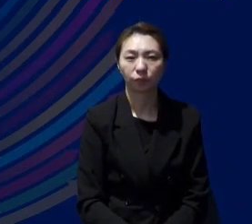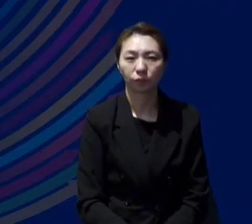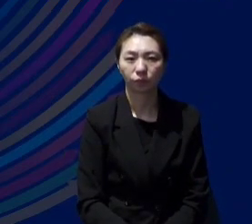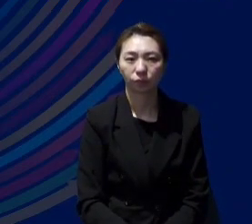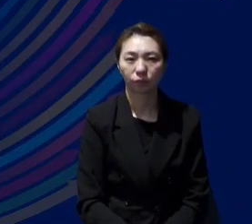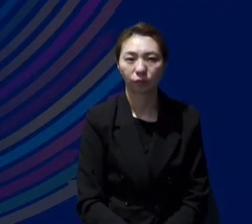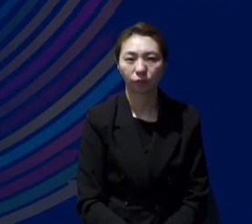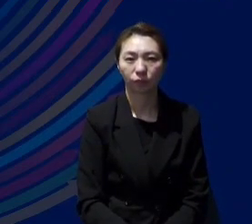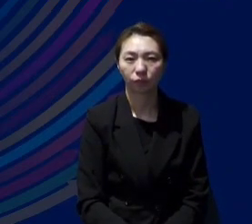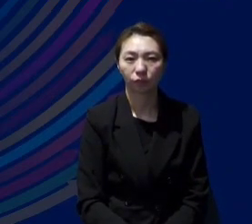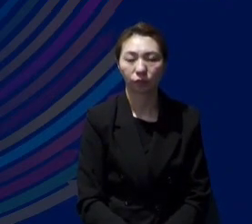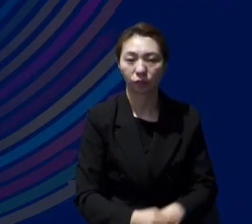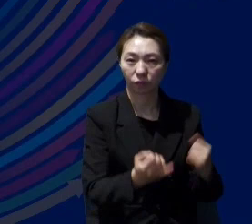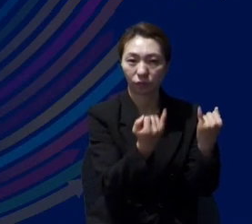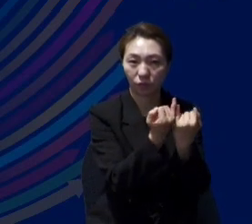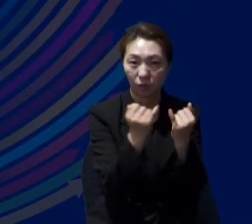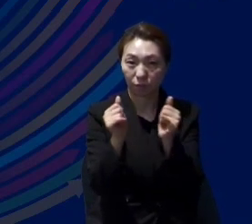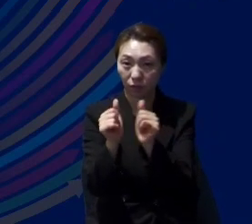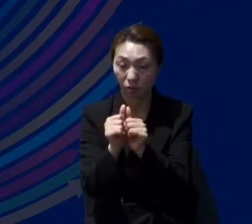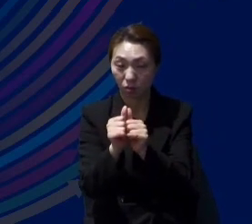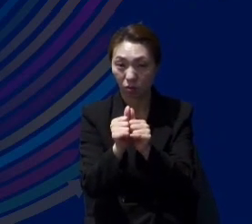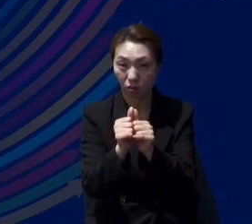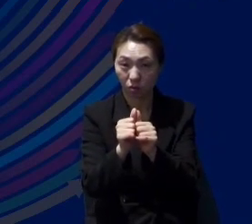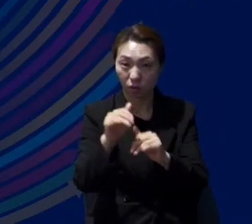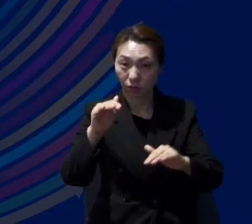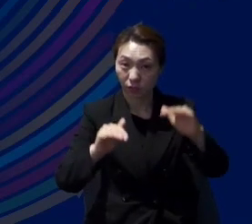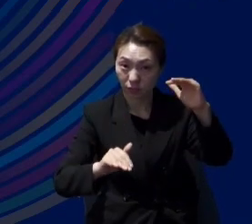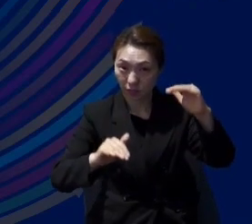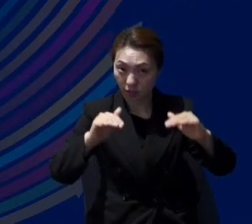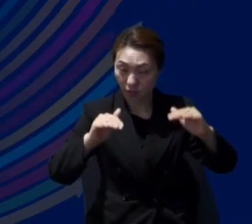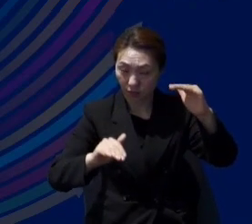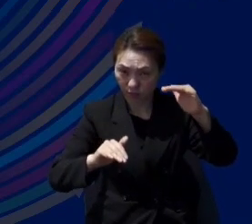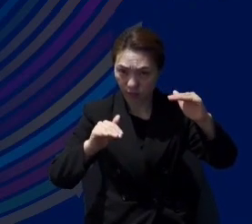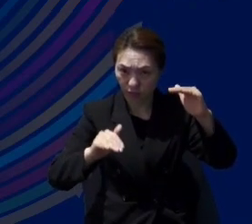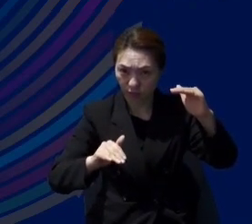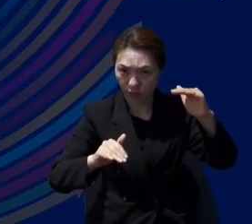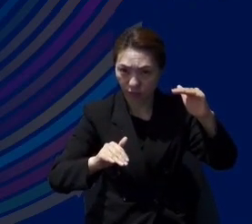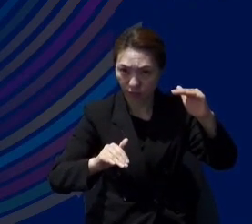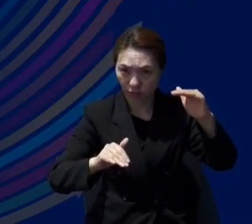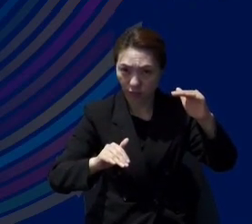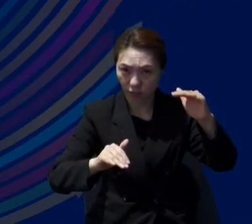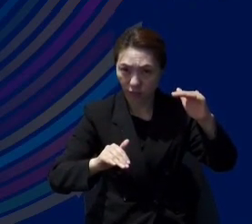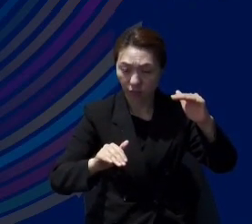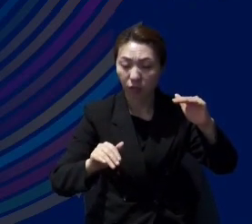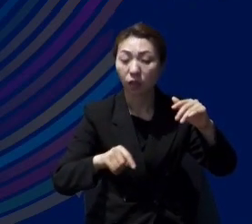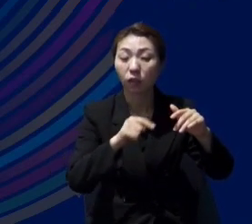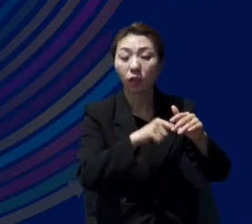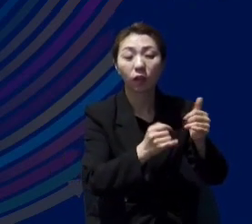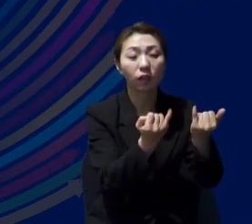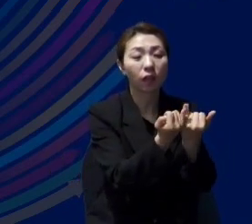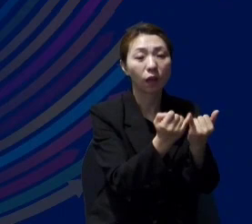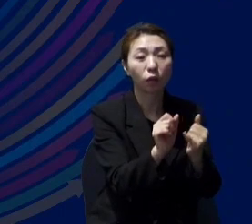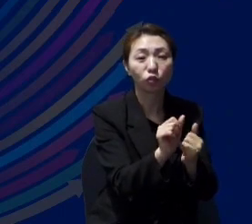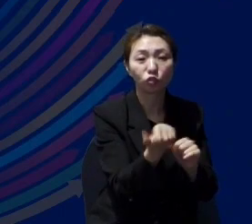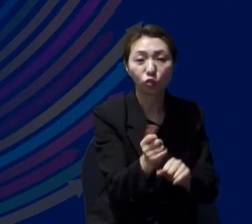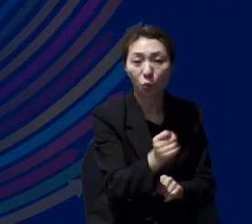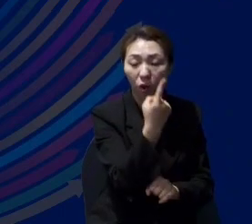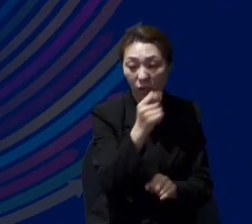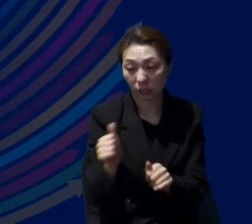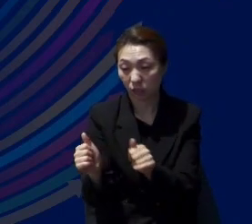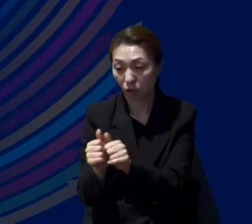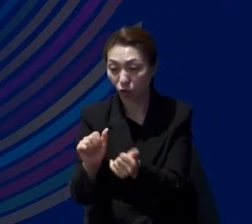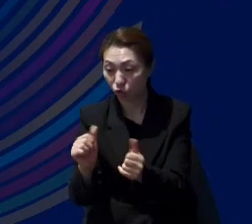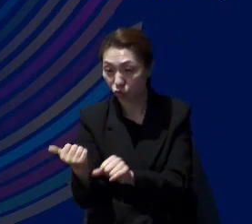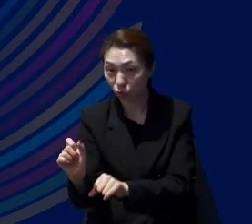female ratio, and we forecasted this estimate for leading causes of years of life lost to